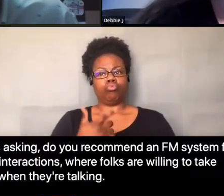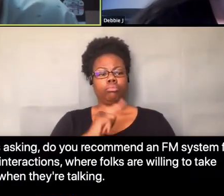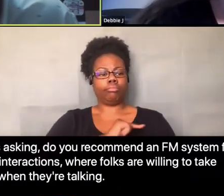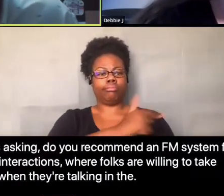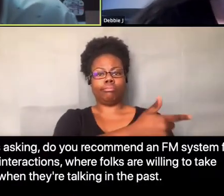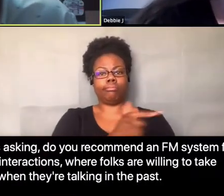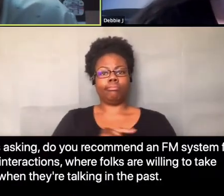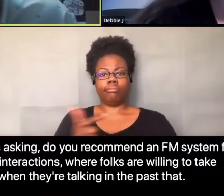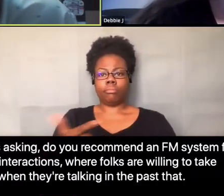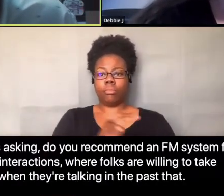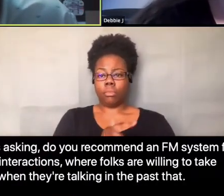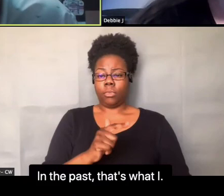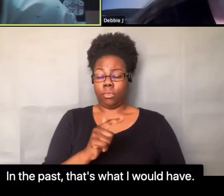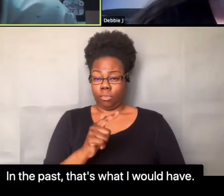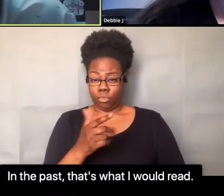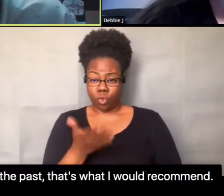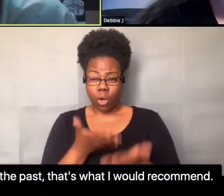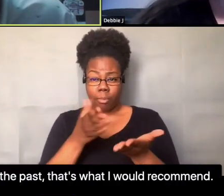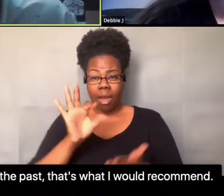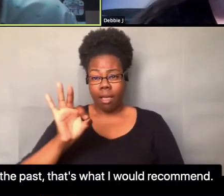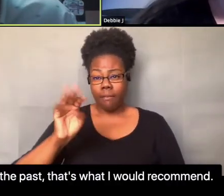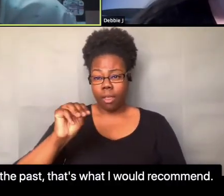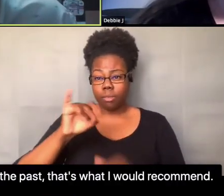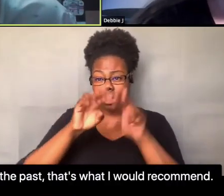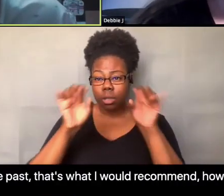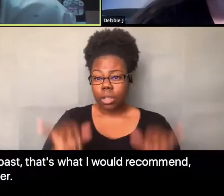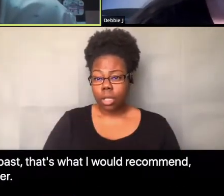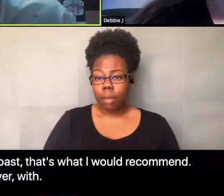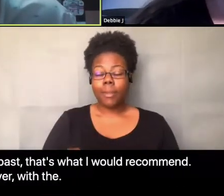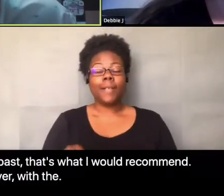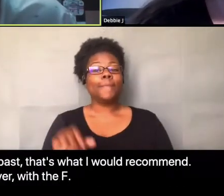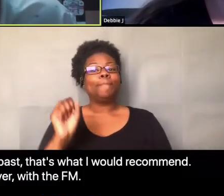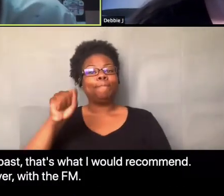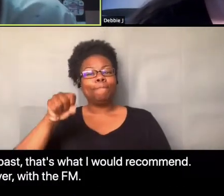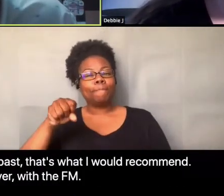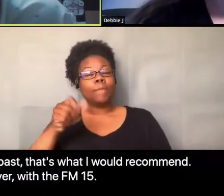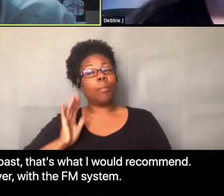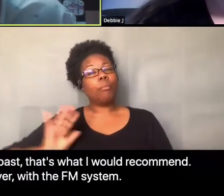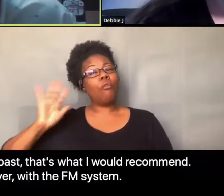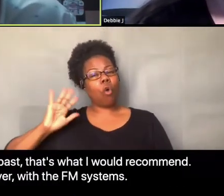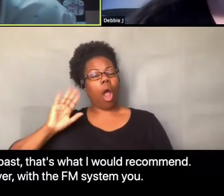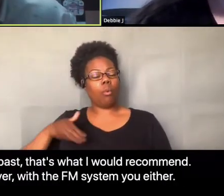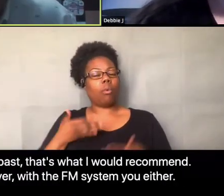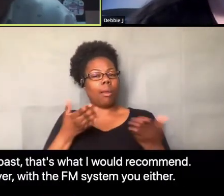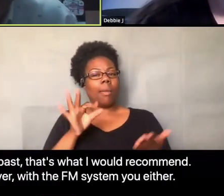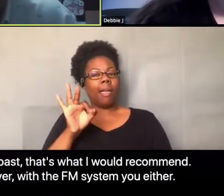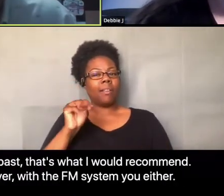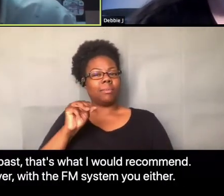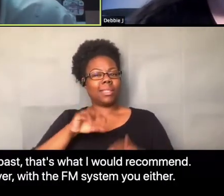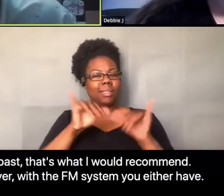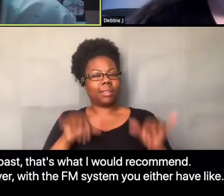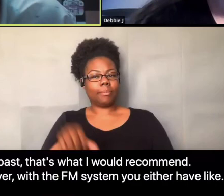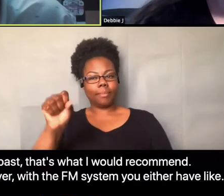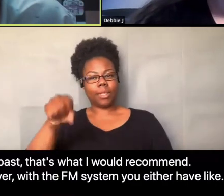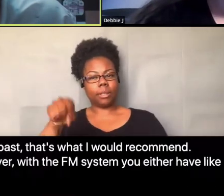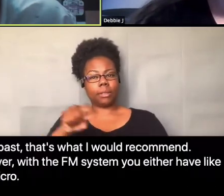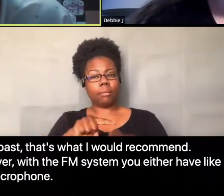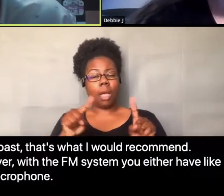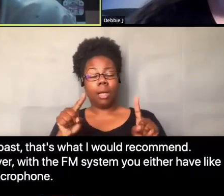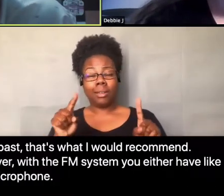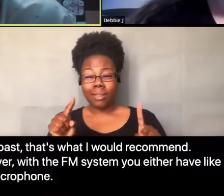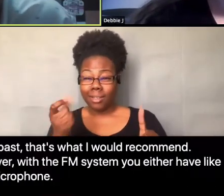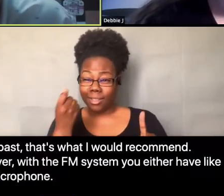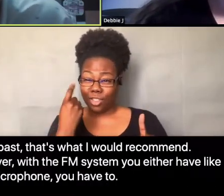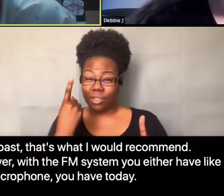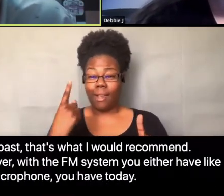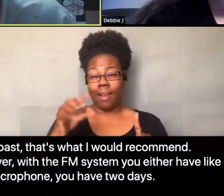In the past, that's what I would recommend. However, with the FM system, you either had like one microphone or you